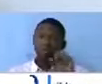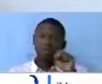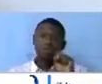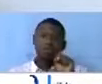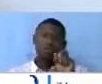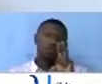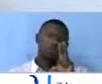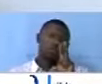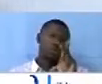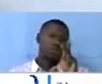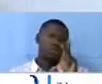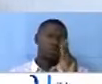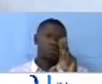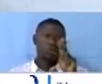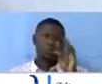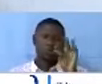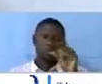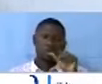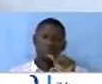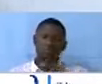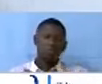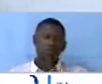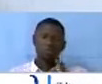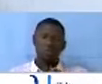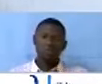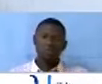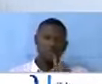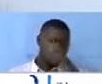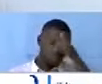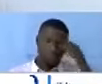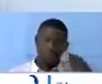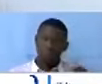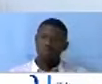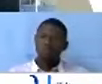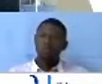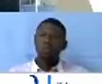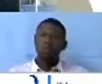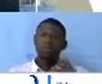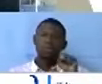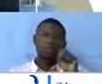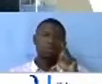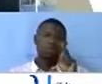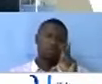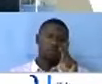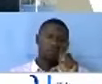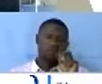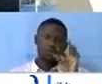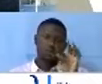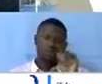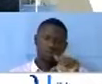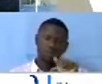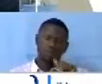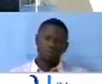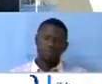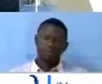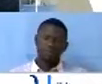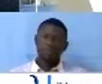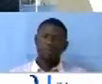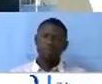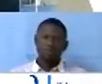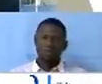the seniors you assigned on this particular case? No, Mr.